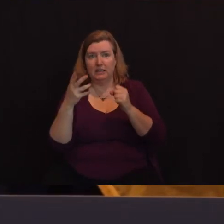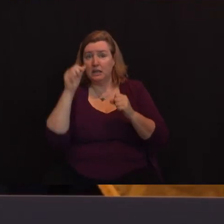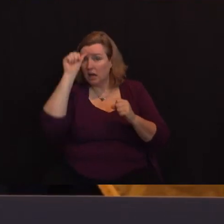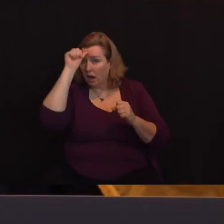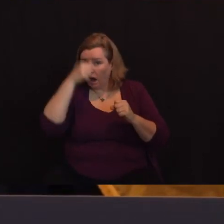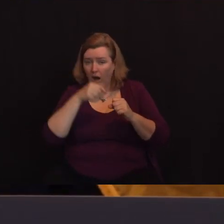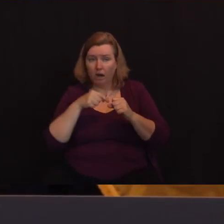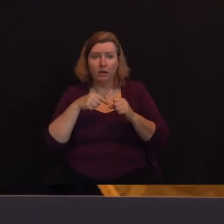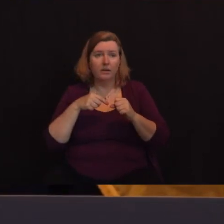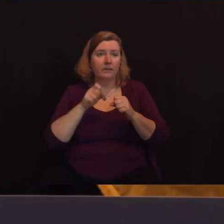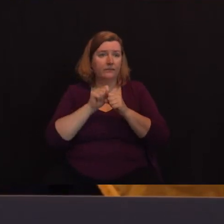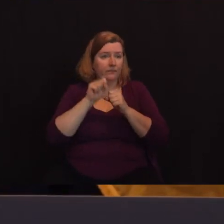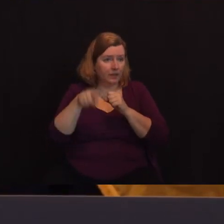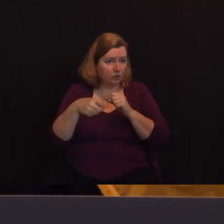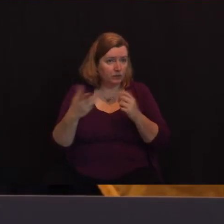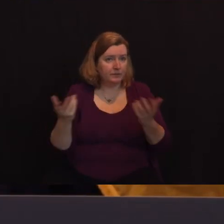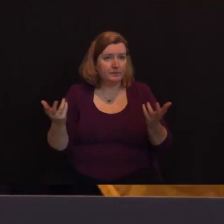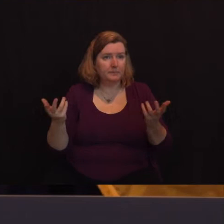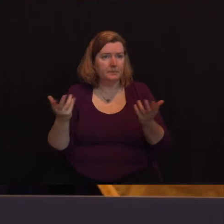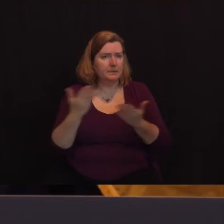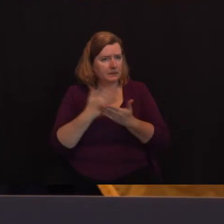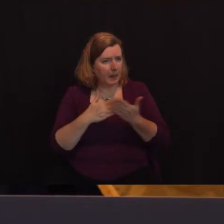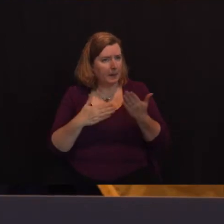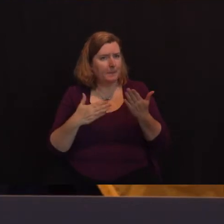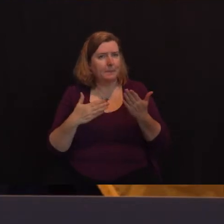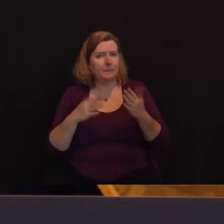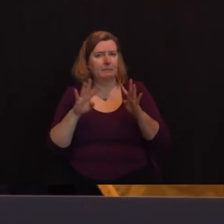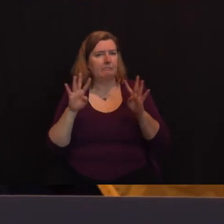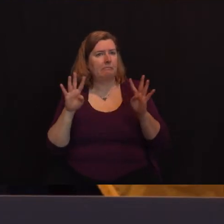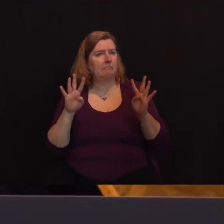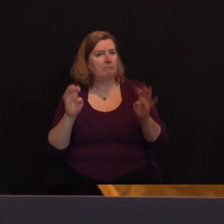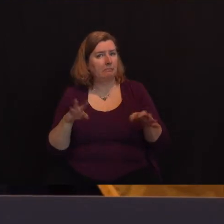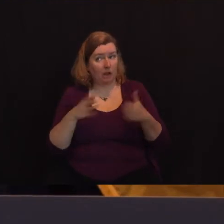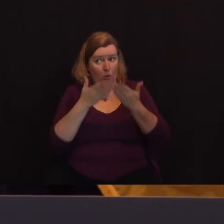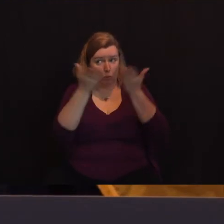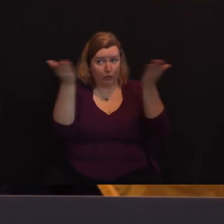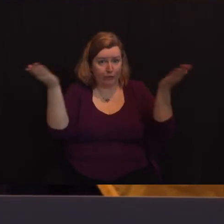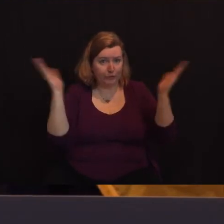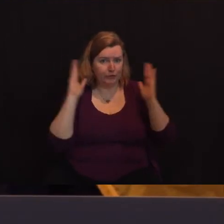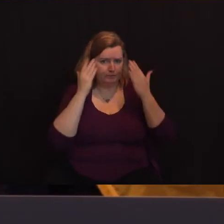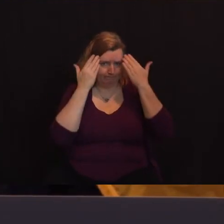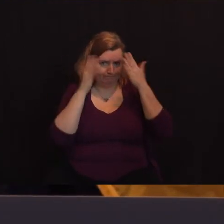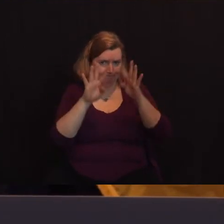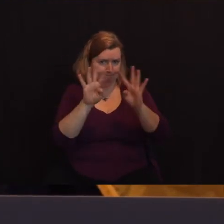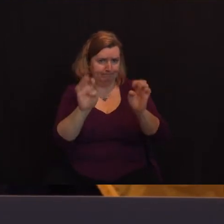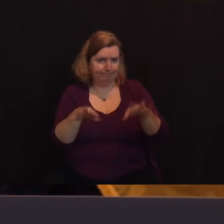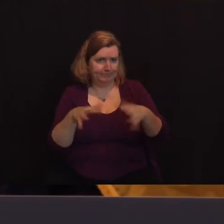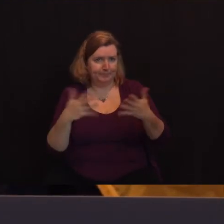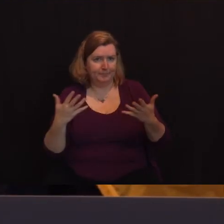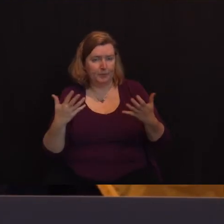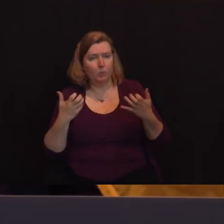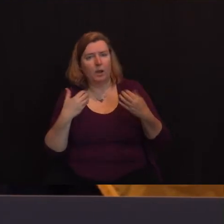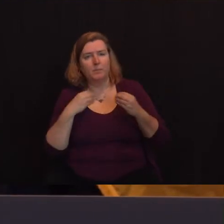out there. And the vaccine rollout and the numbers keep going up by the day. We want them to go up faster, but